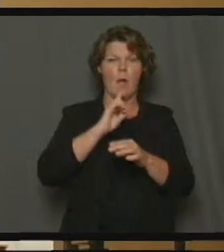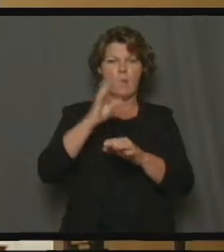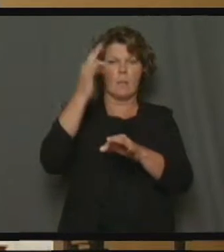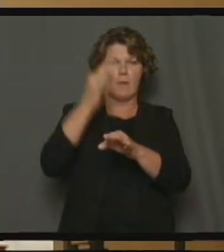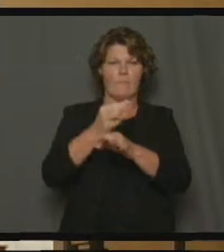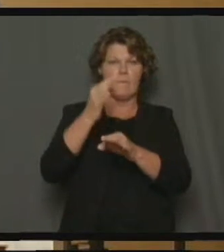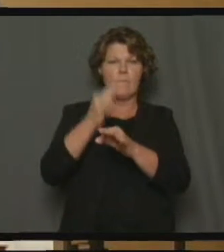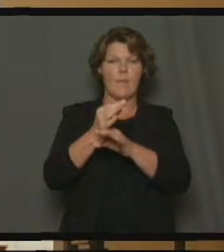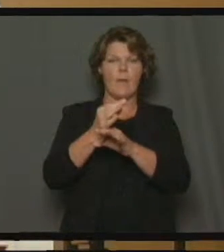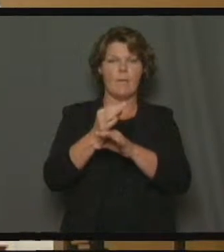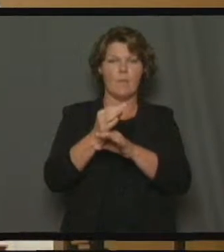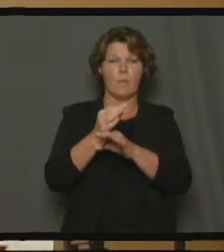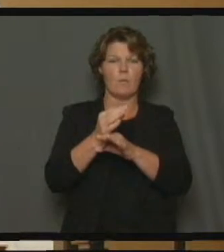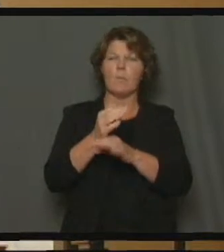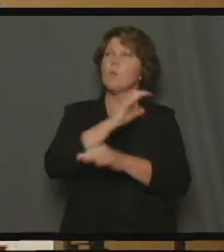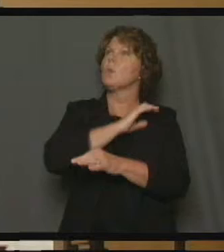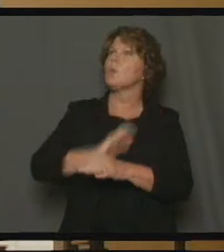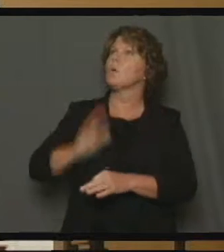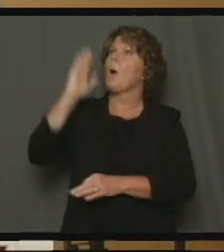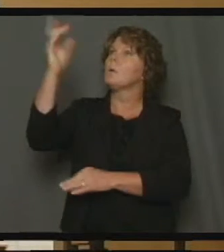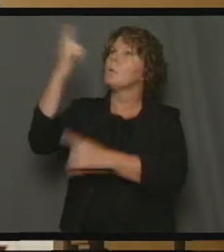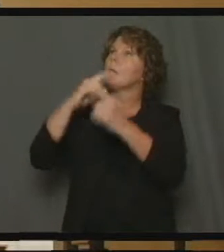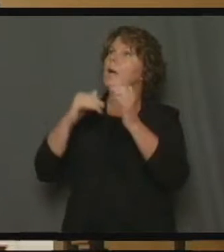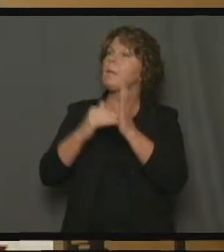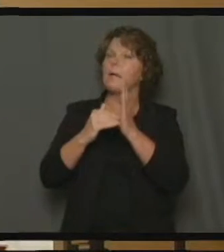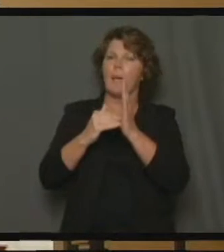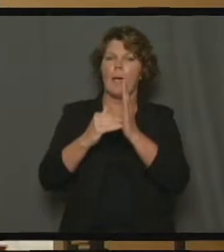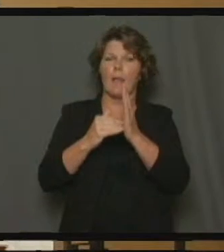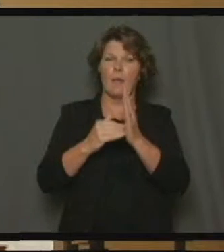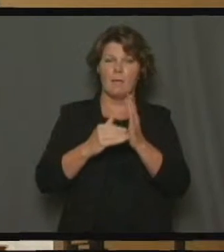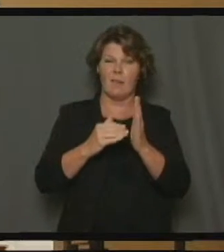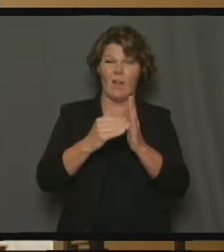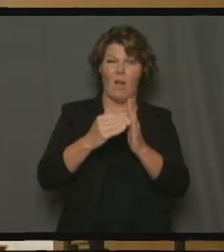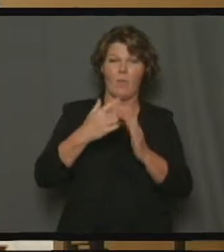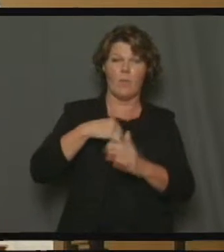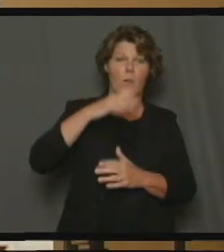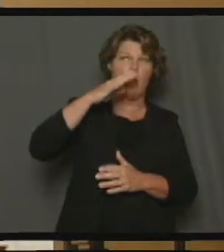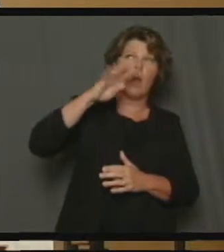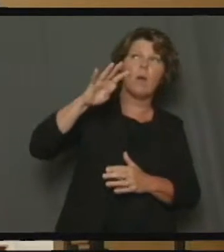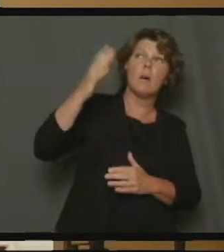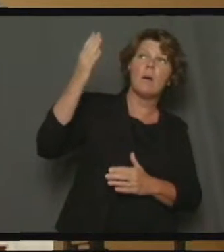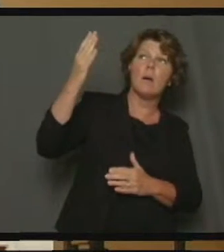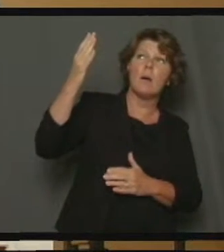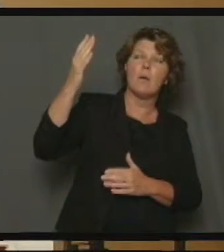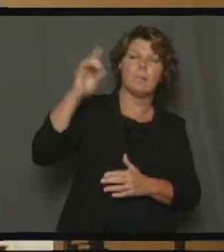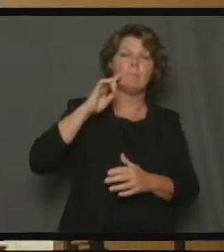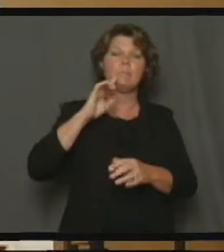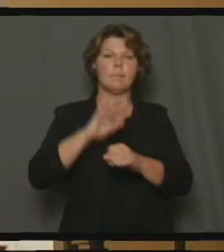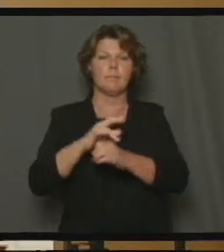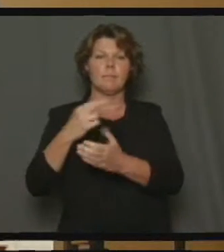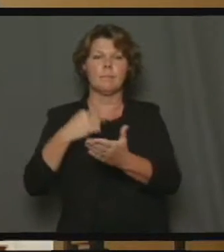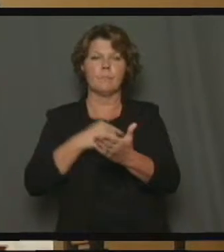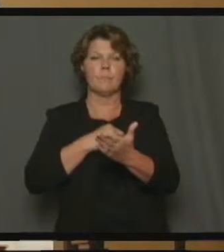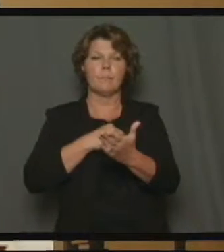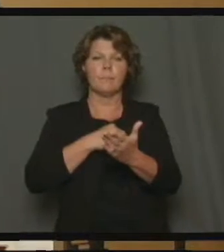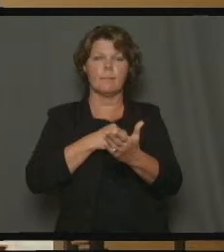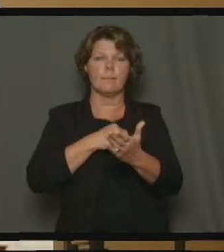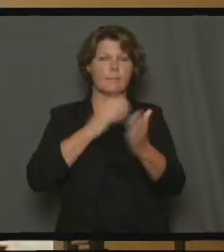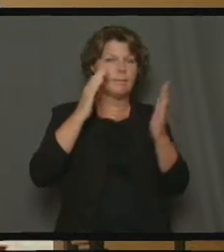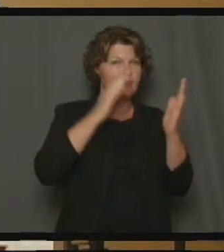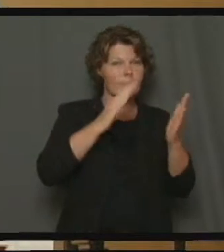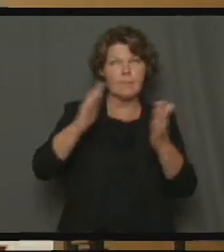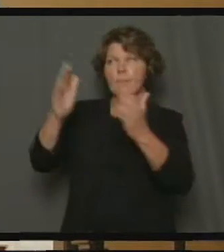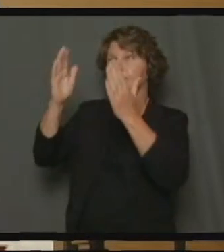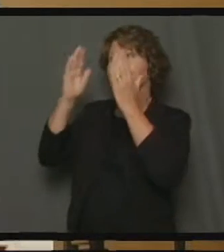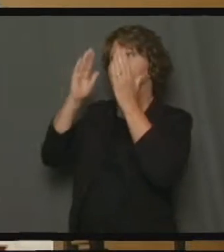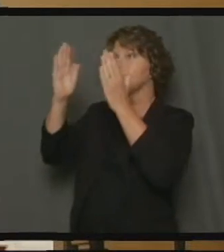will return. And even though we have so often turned away from God, he gives us this promise. Return to me, and